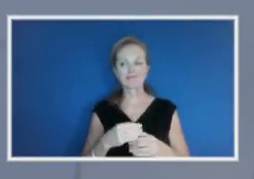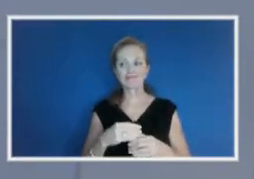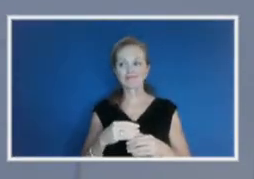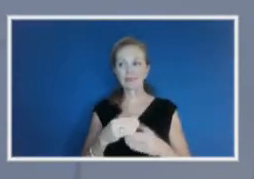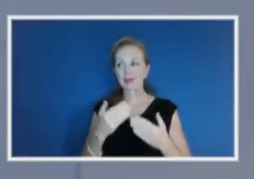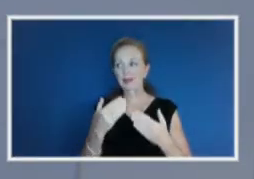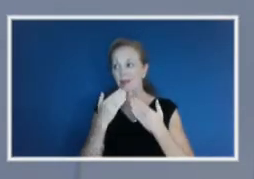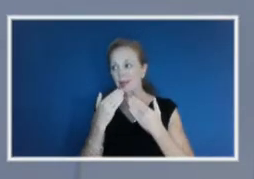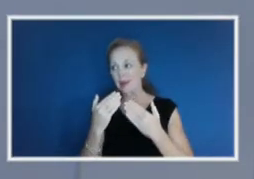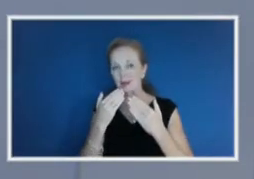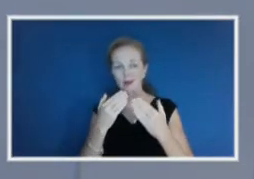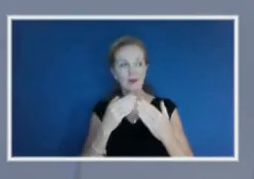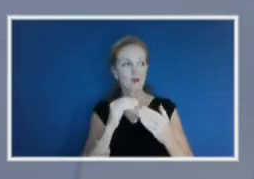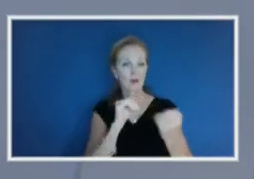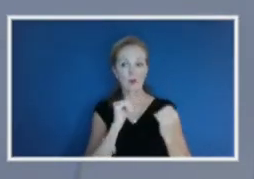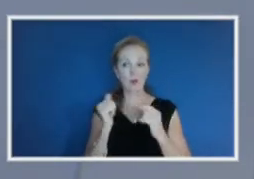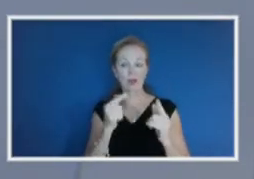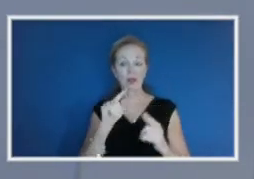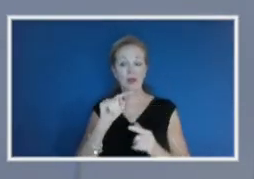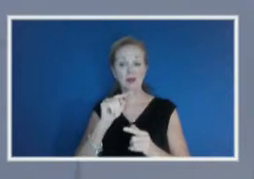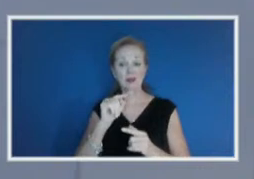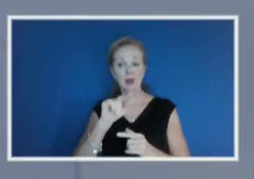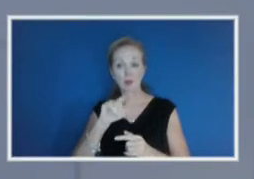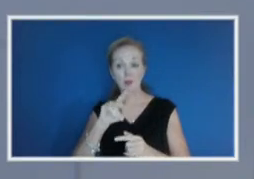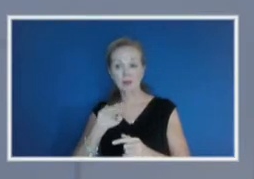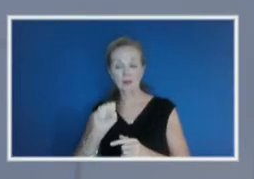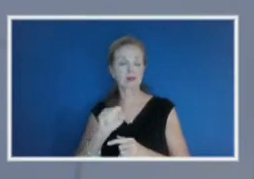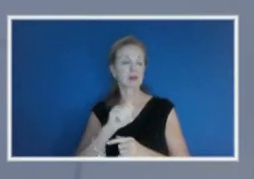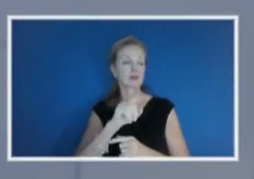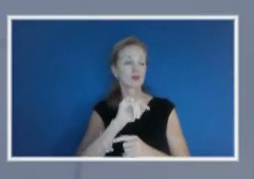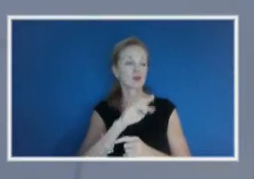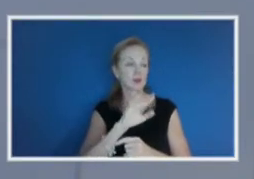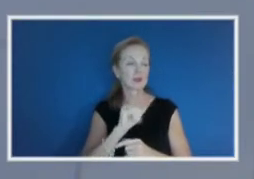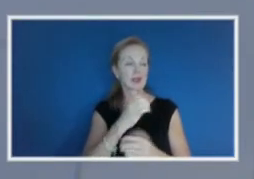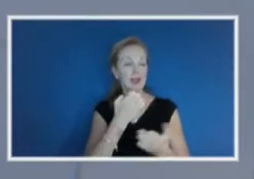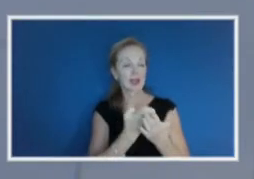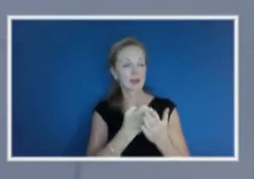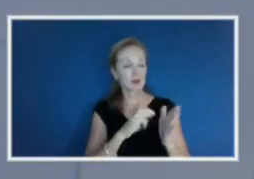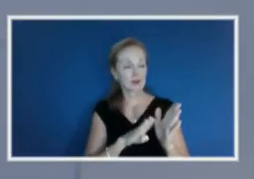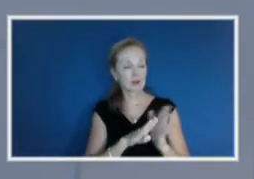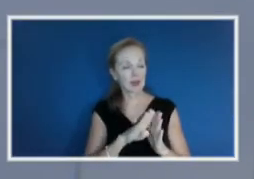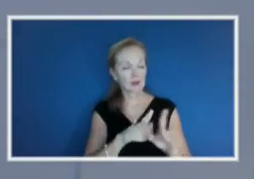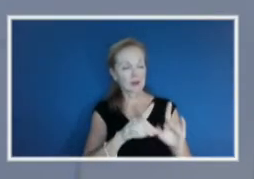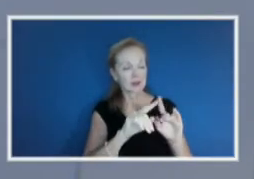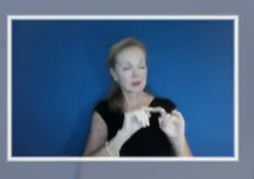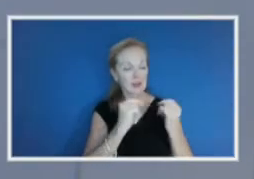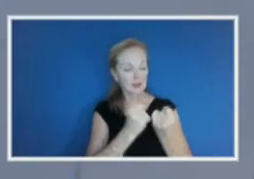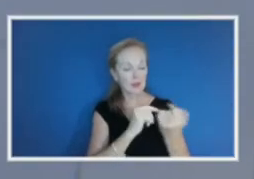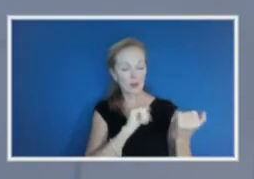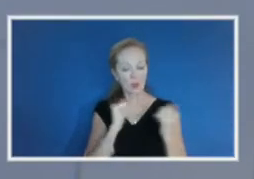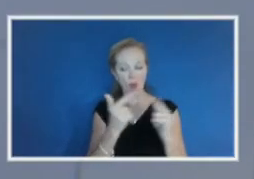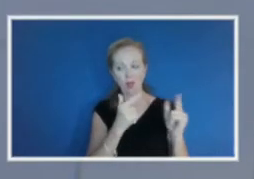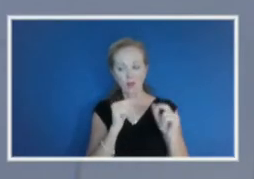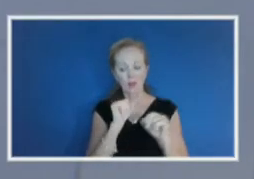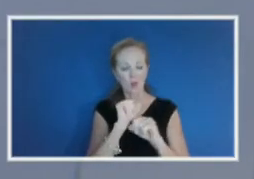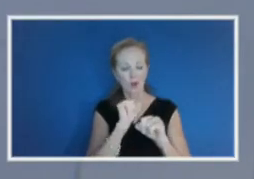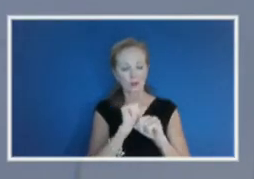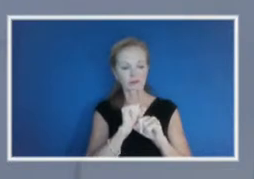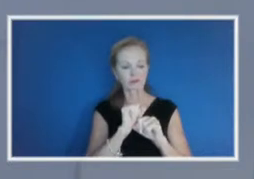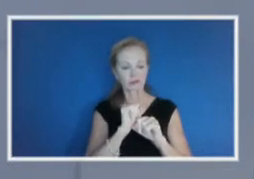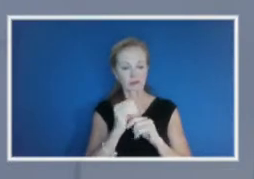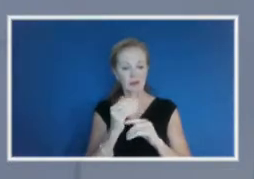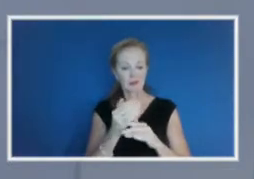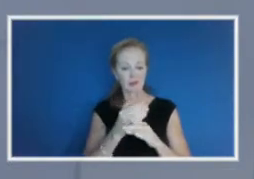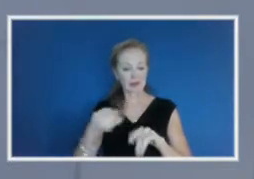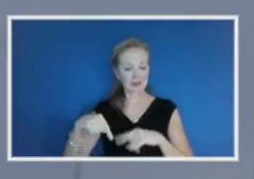Thomas, Steve Croker, Thomas Powell, and Tracy, the economic development team. This is something that we've been working on now between 18 and